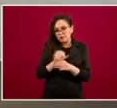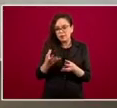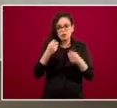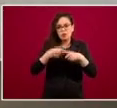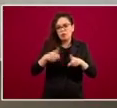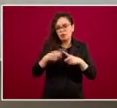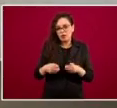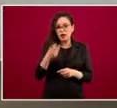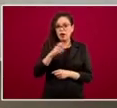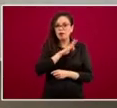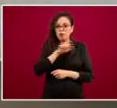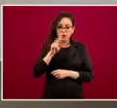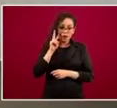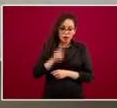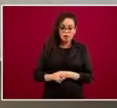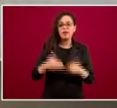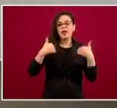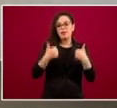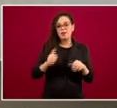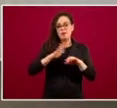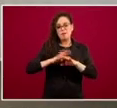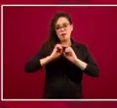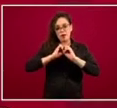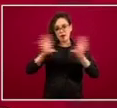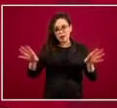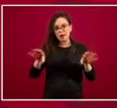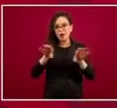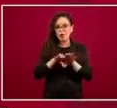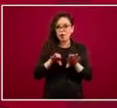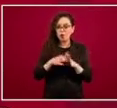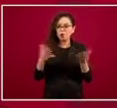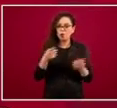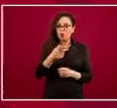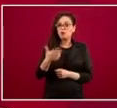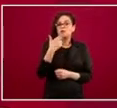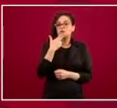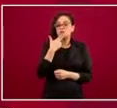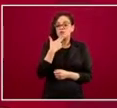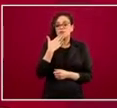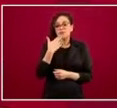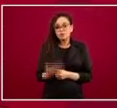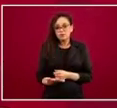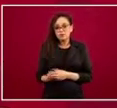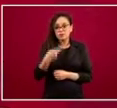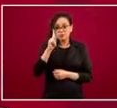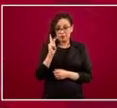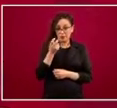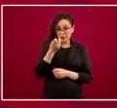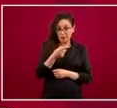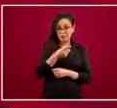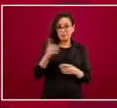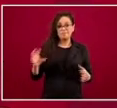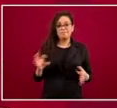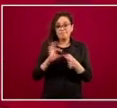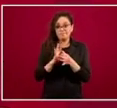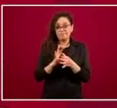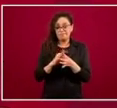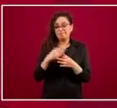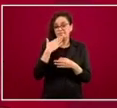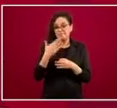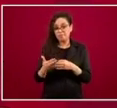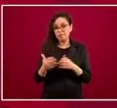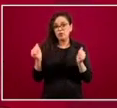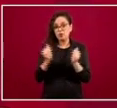about. Please do inform yourselves. There are other channels for information, but it is important that